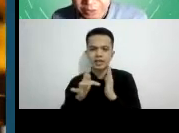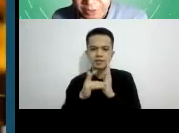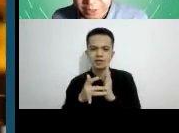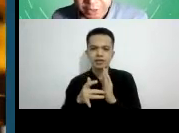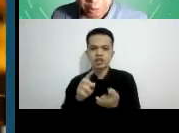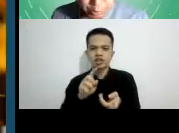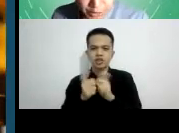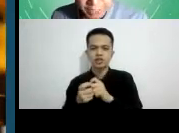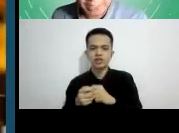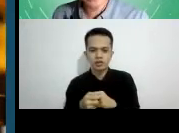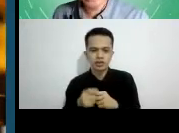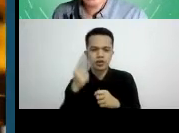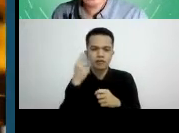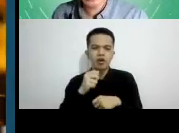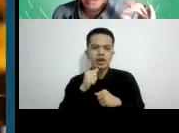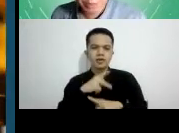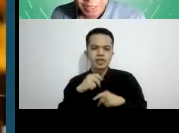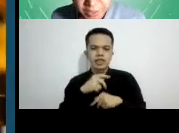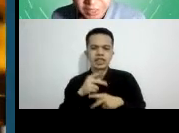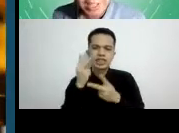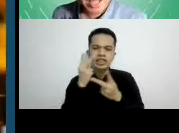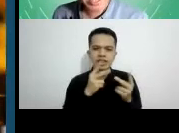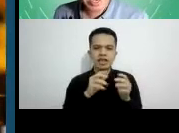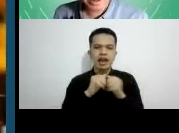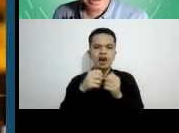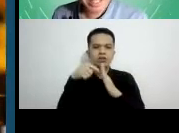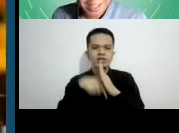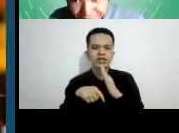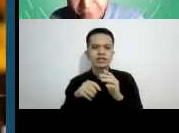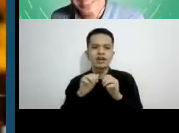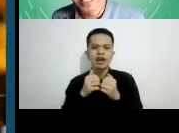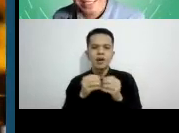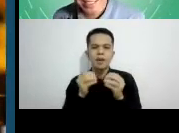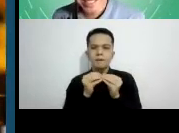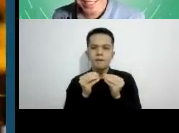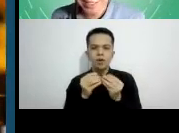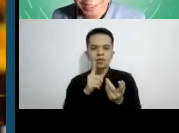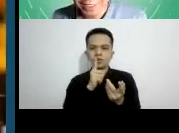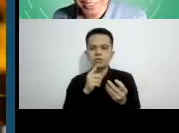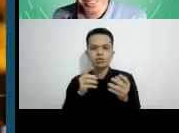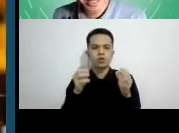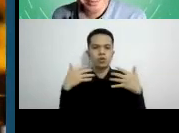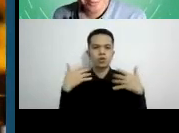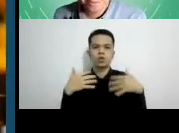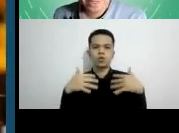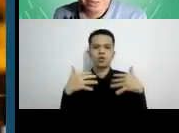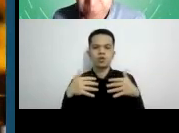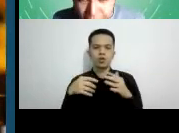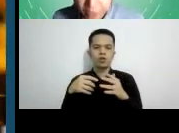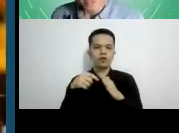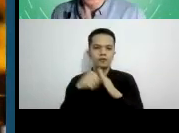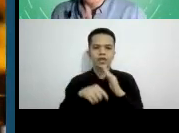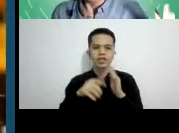revolutions, just to appreciate and fully see the complexity and how intense really the technology is.